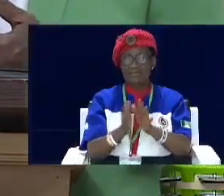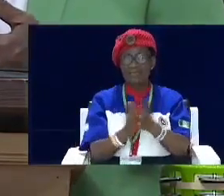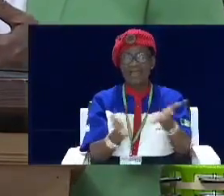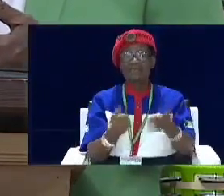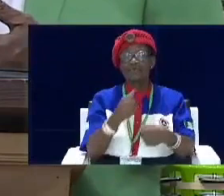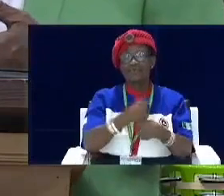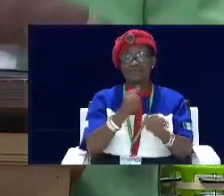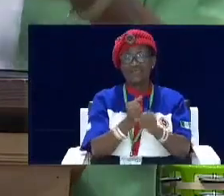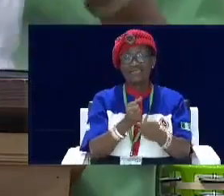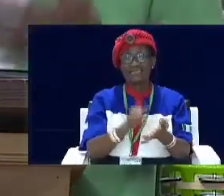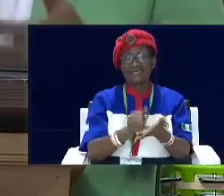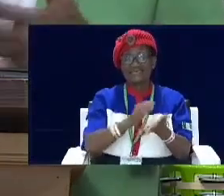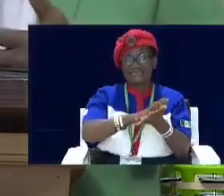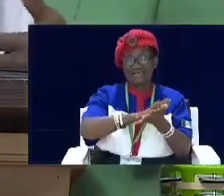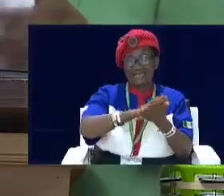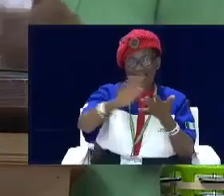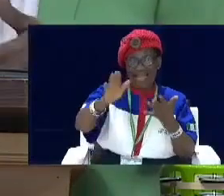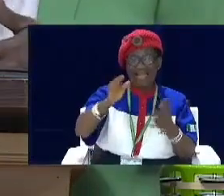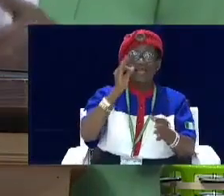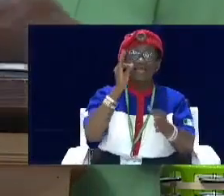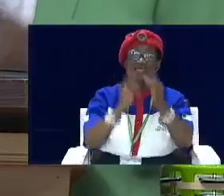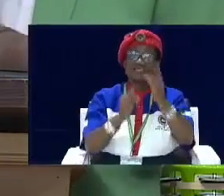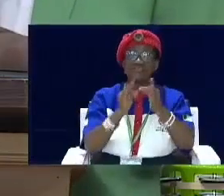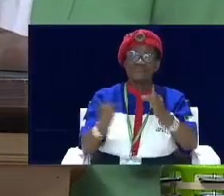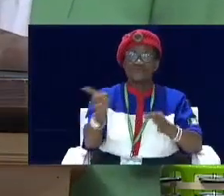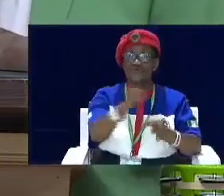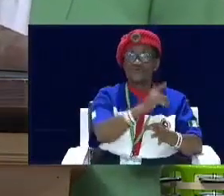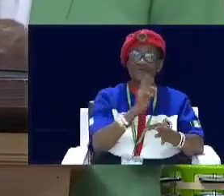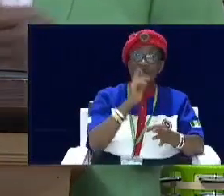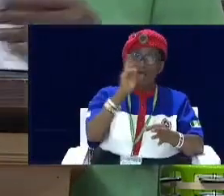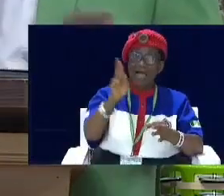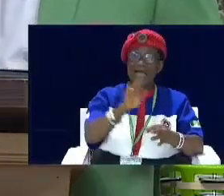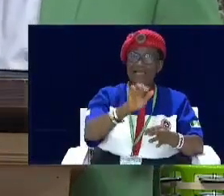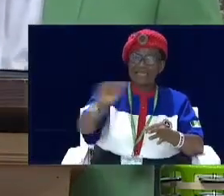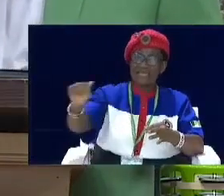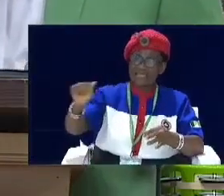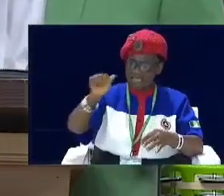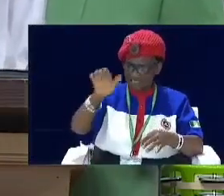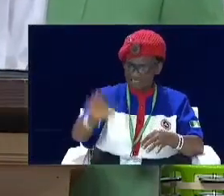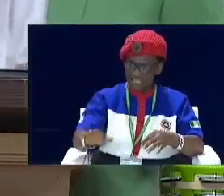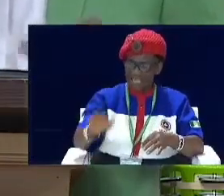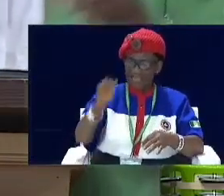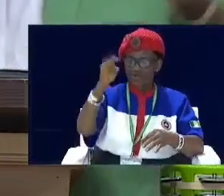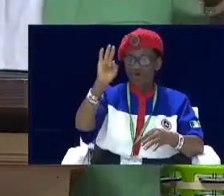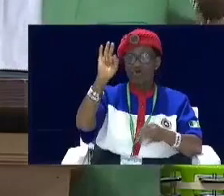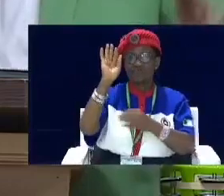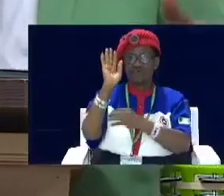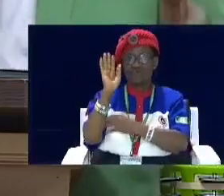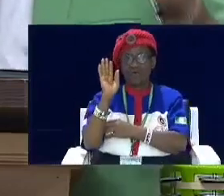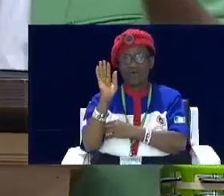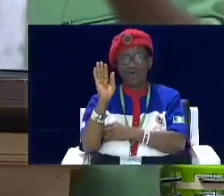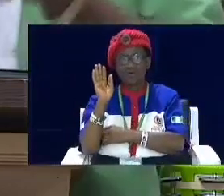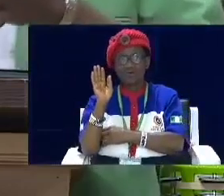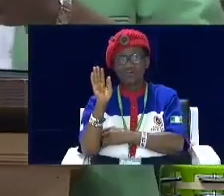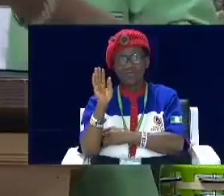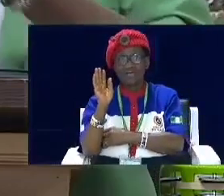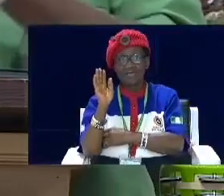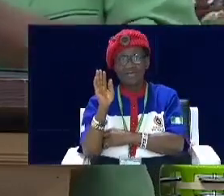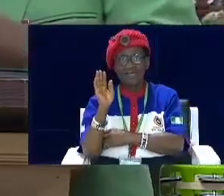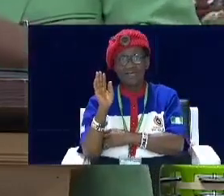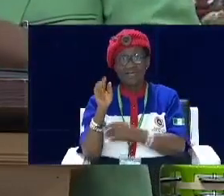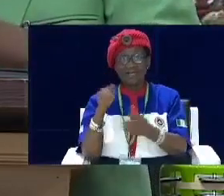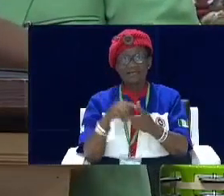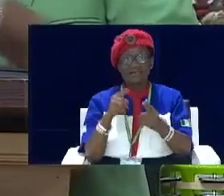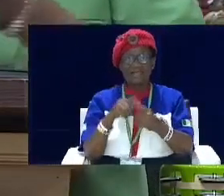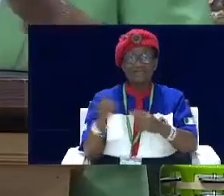Bibeli so wipe, if you are a child of God, bi o ba je omo Olorun, then you are joined here